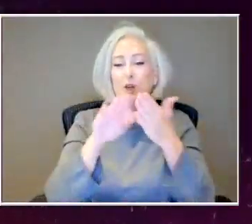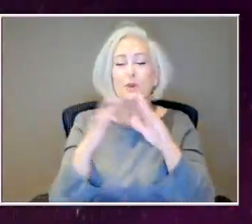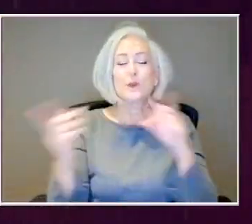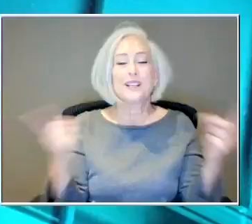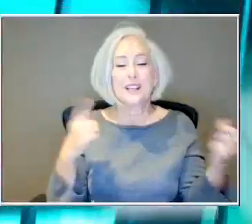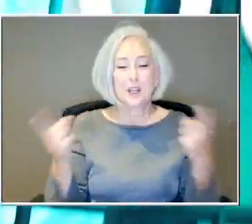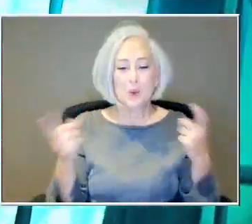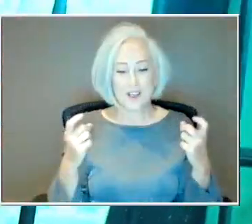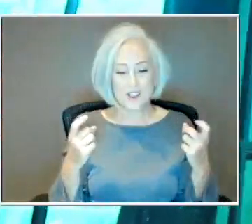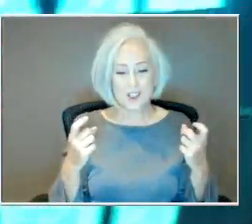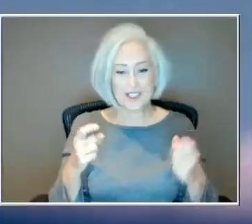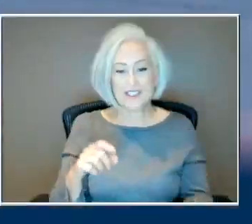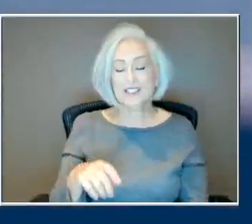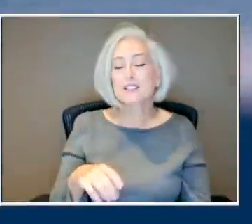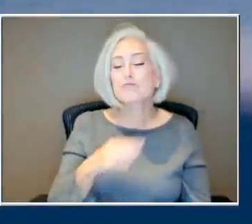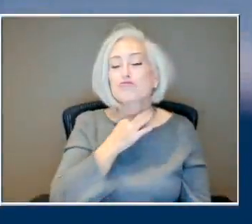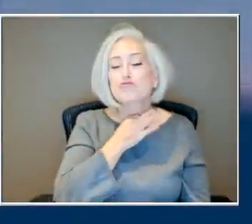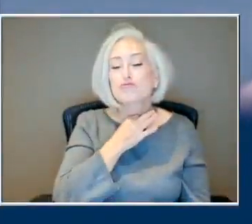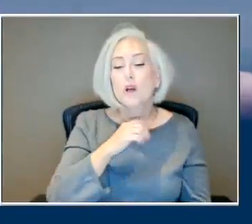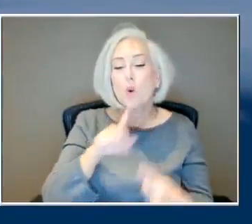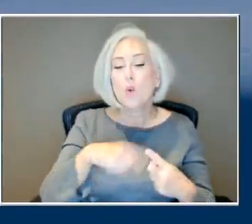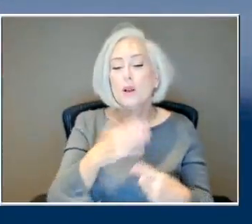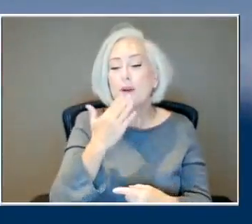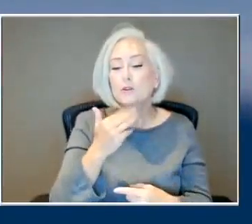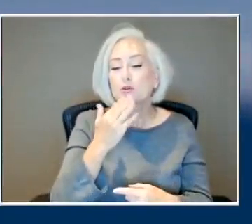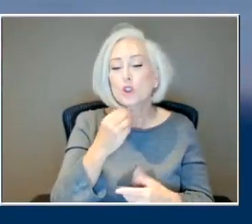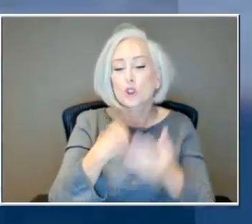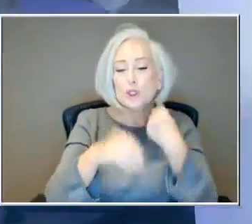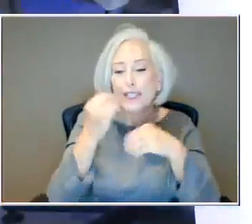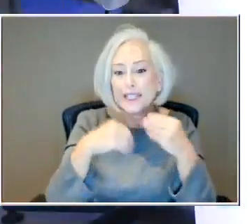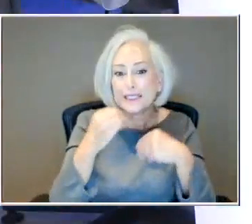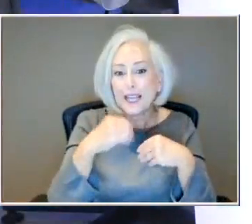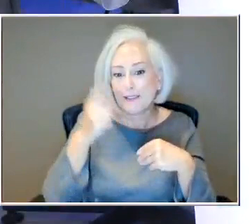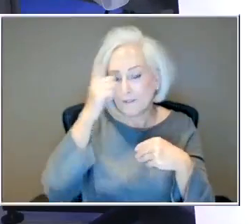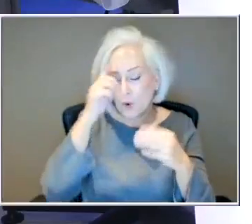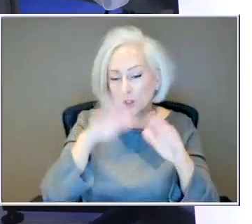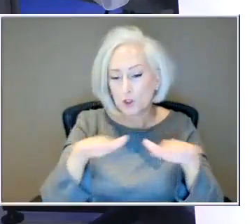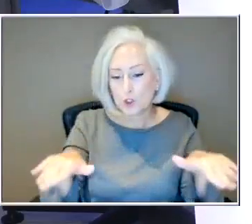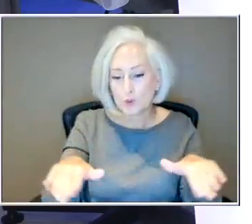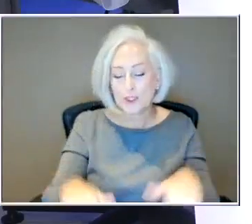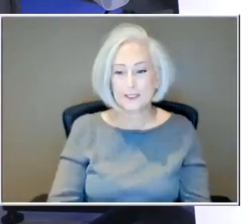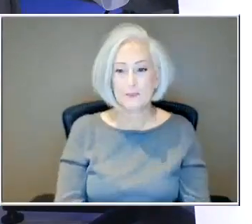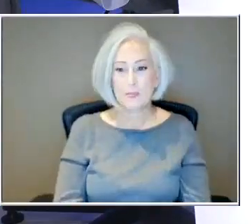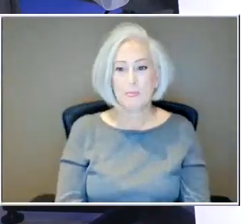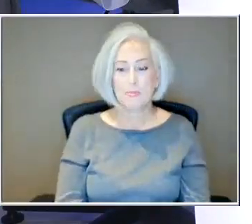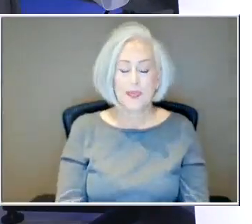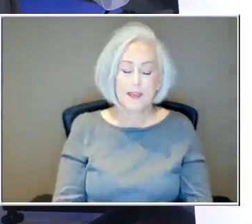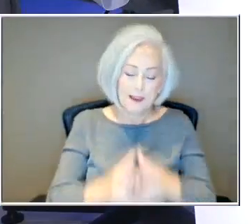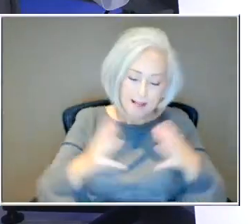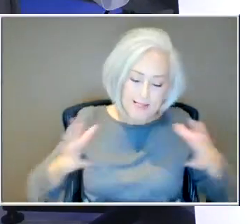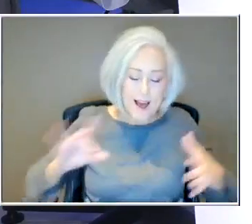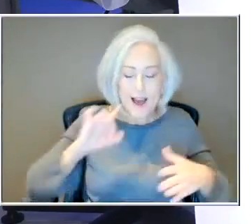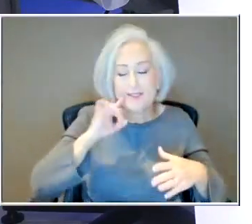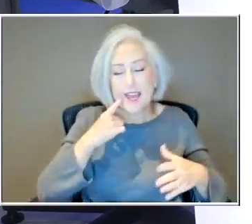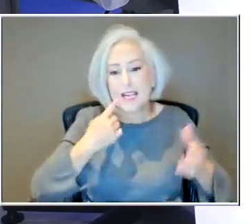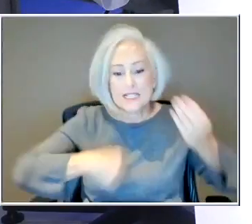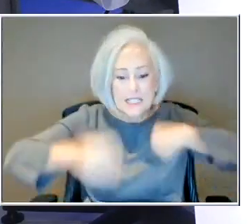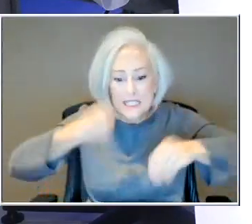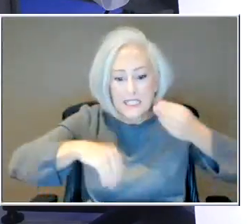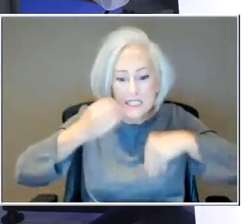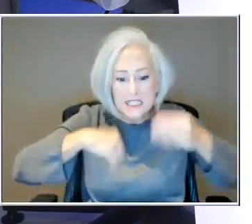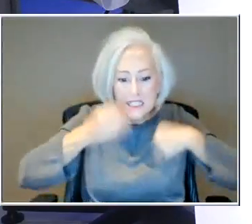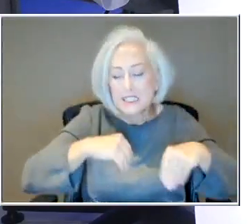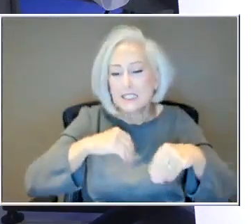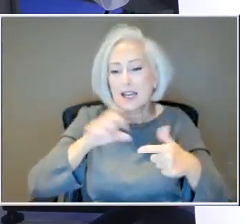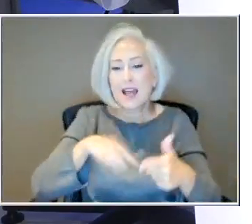can. Cindy asked, what about sugar intake in general for kids? Tons of candy for Halloween. They were going straight into the holiday